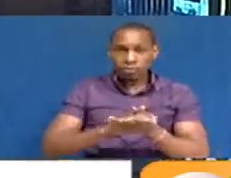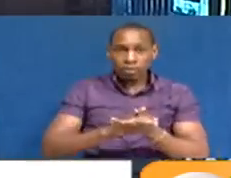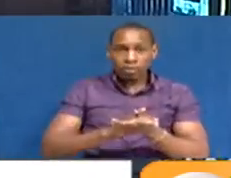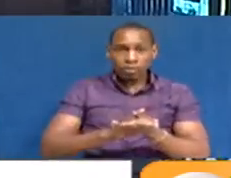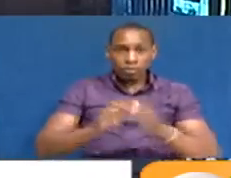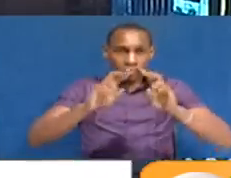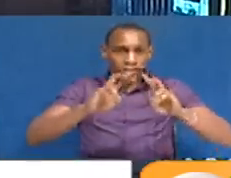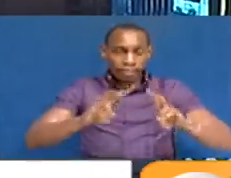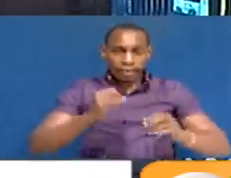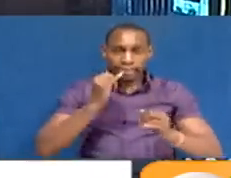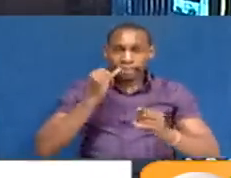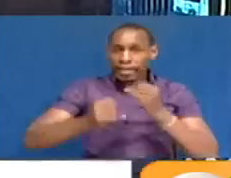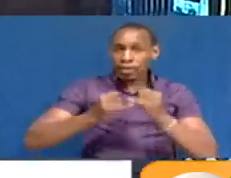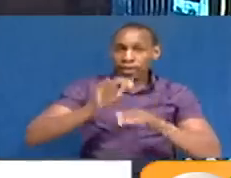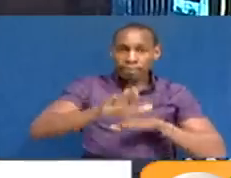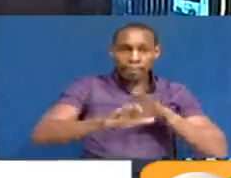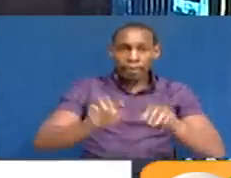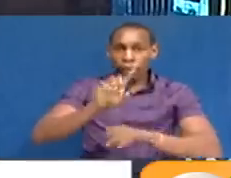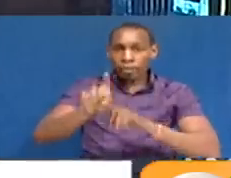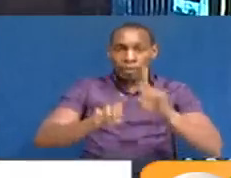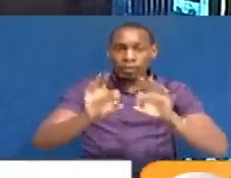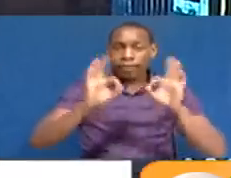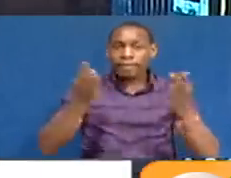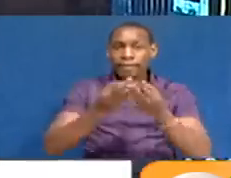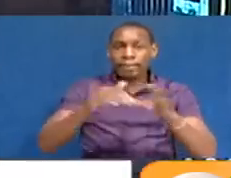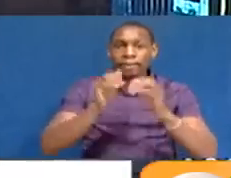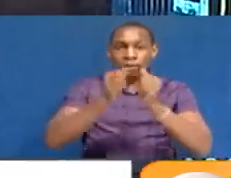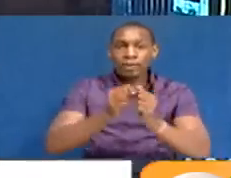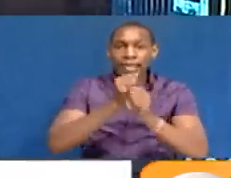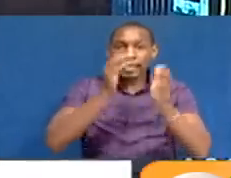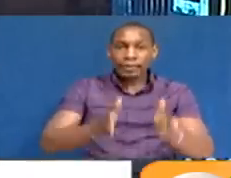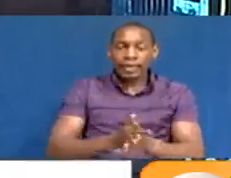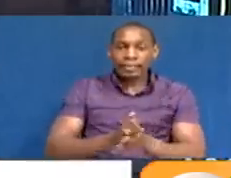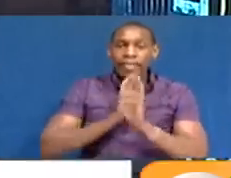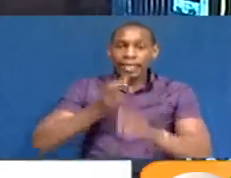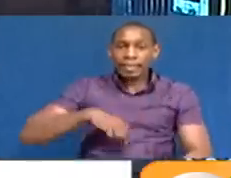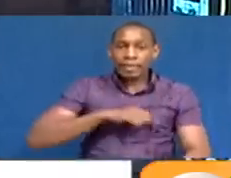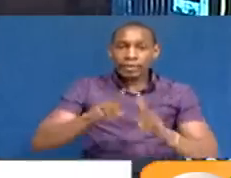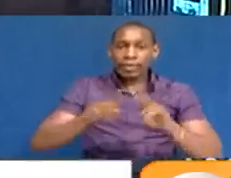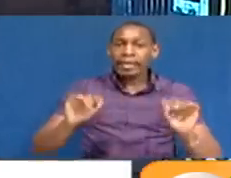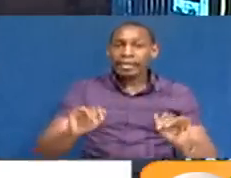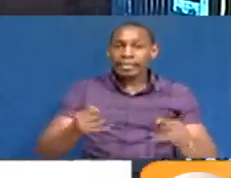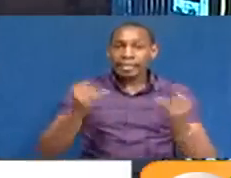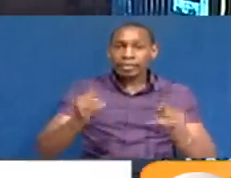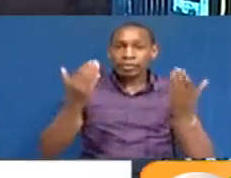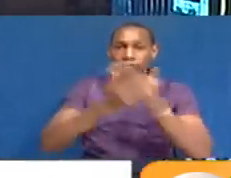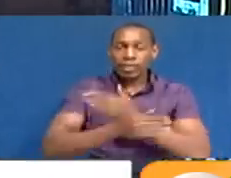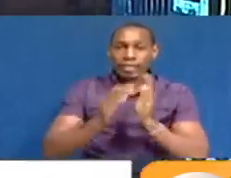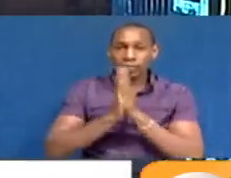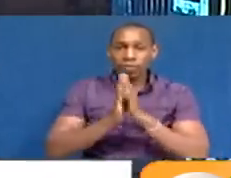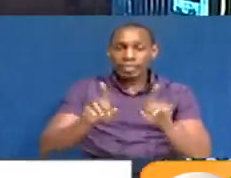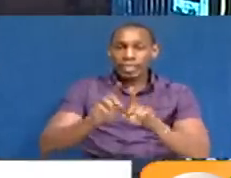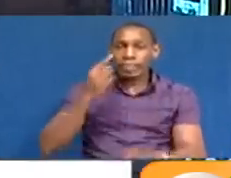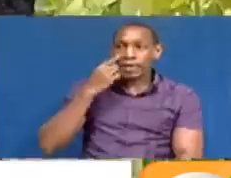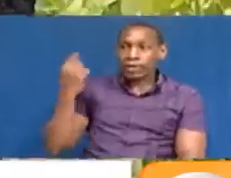retracing Memusi's final steps by questioning family members and workers. Chemutai Goin begins our bulletin tonight with that